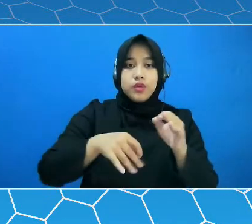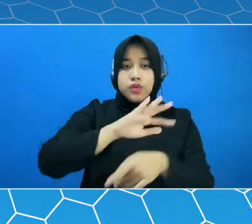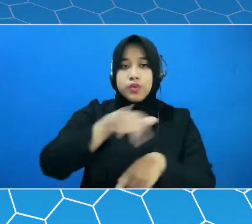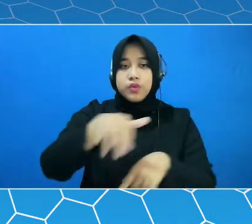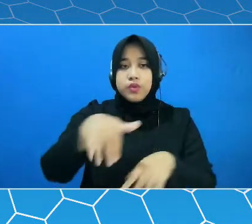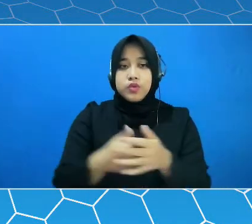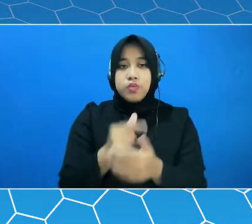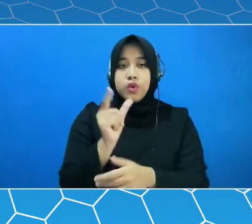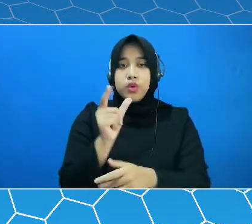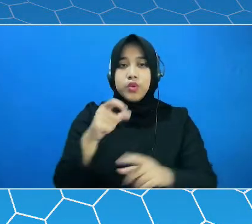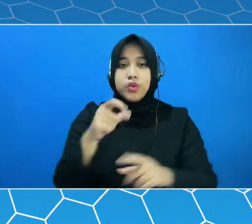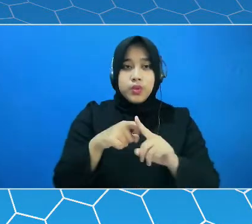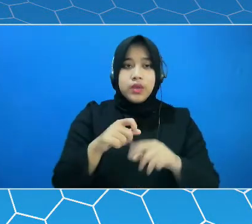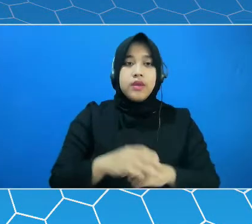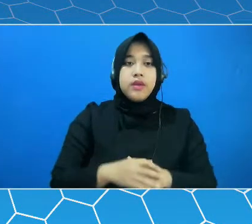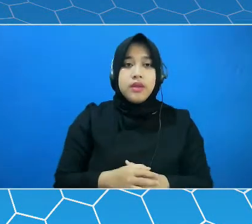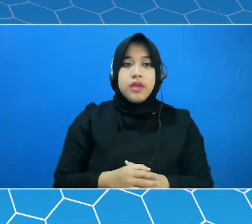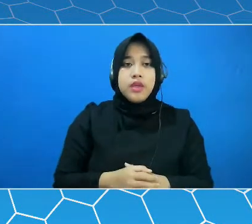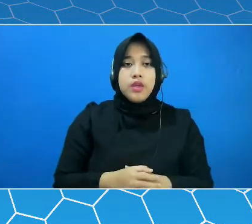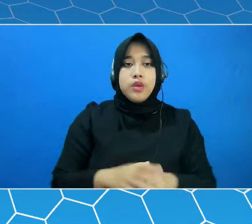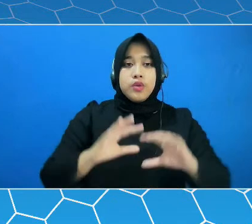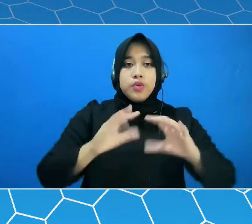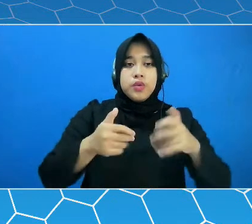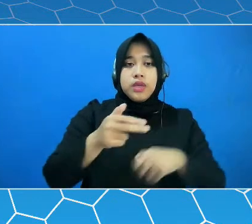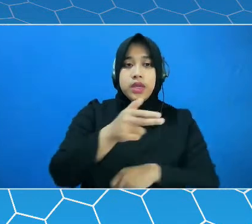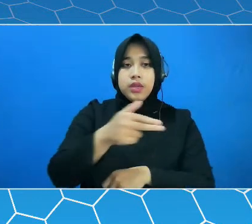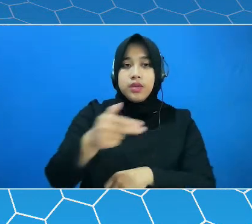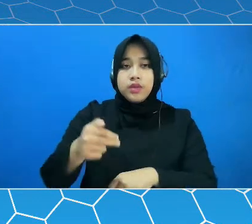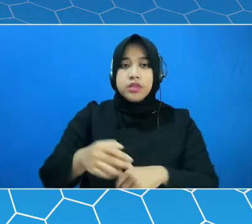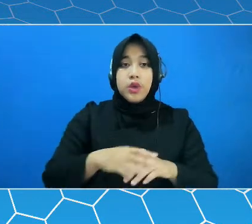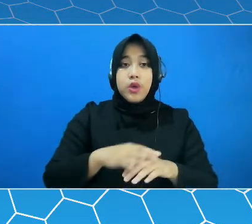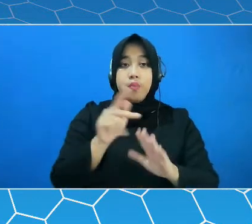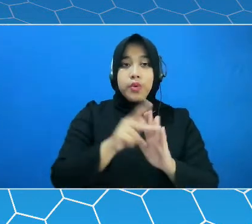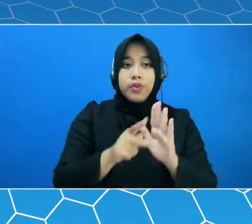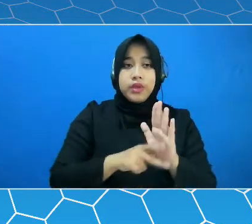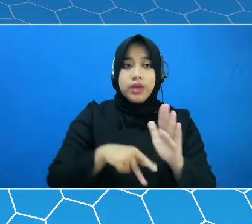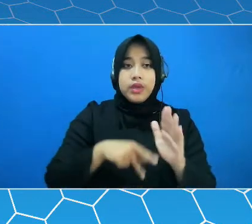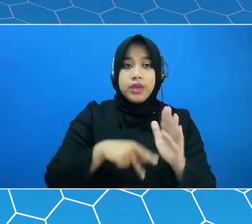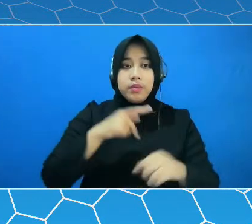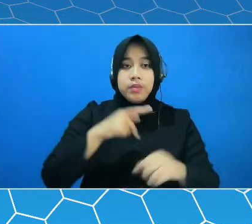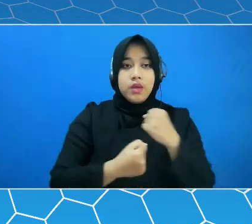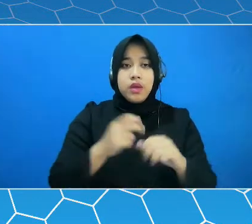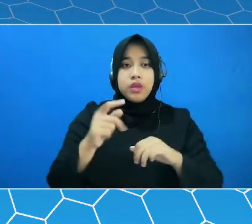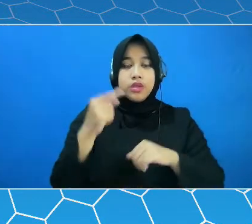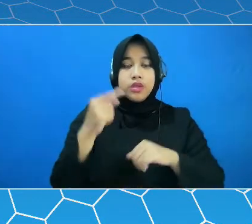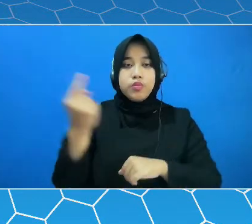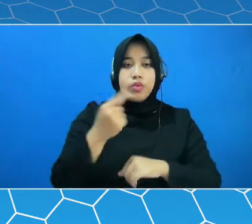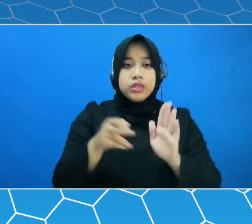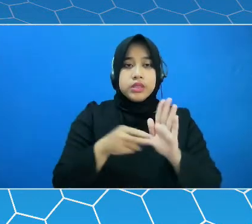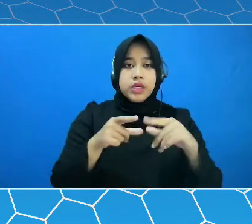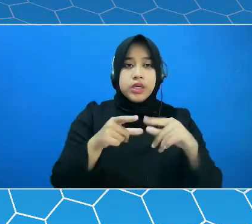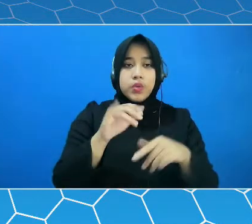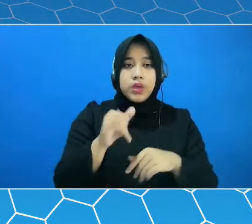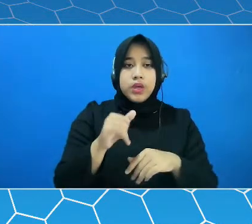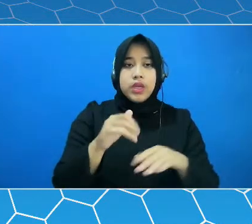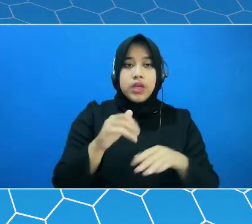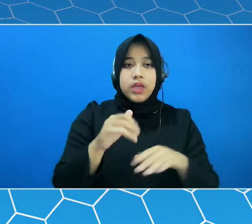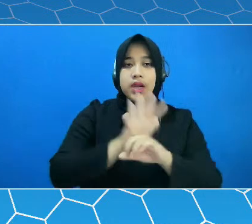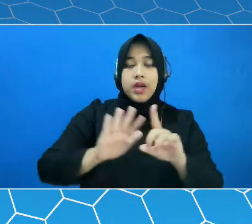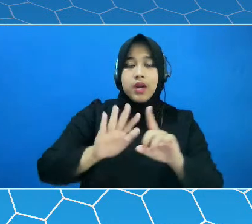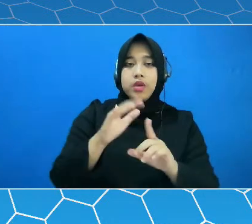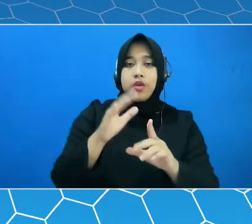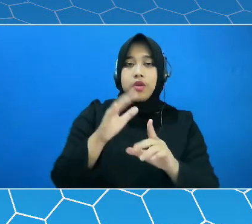a project that we're about to start in Malaysia in January. So I'd like to just share some background around that. The focus has been around